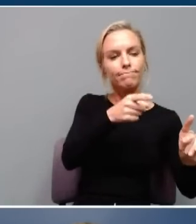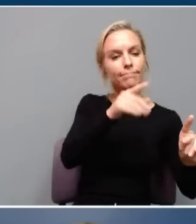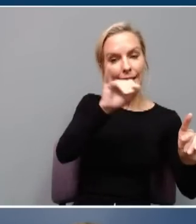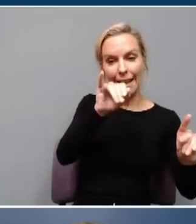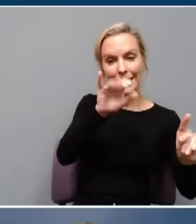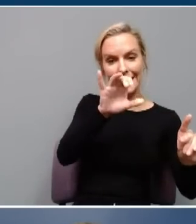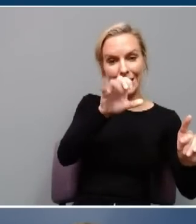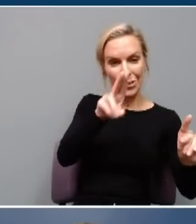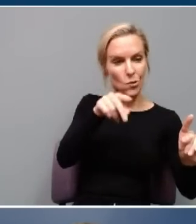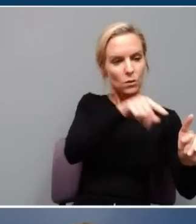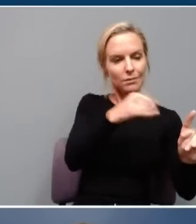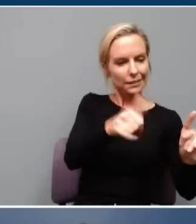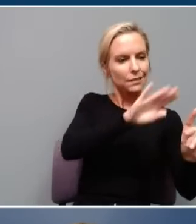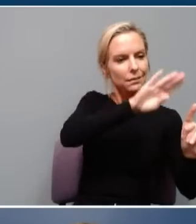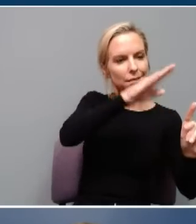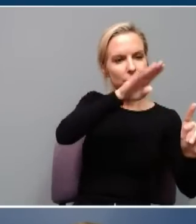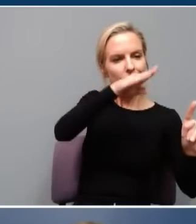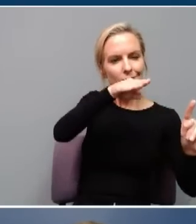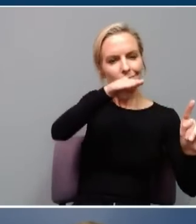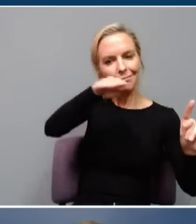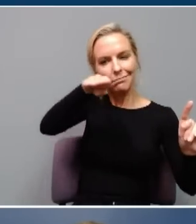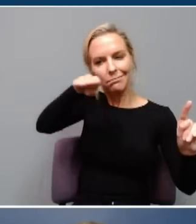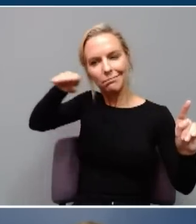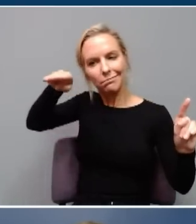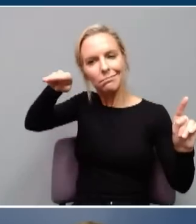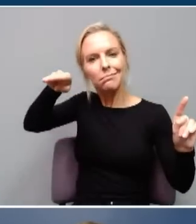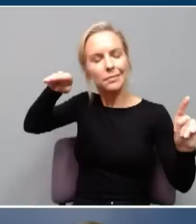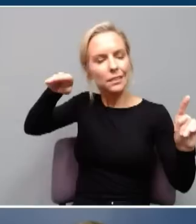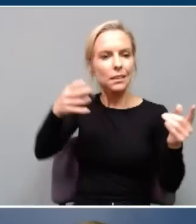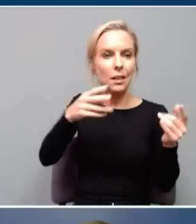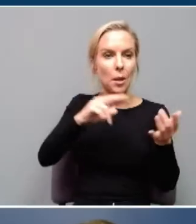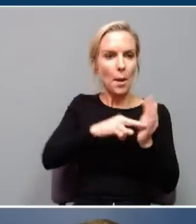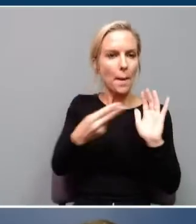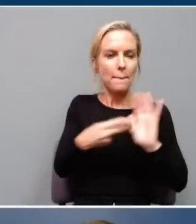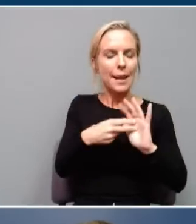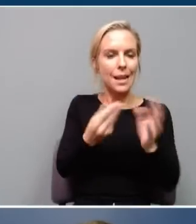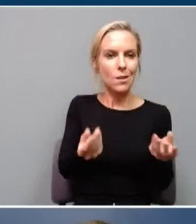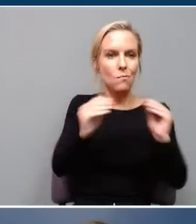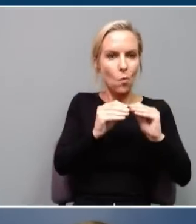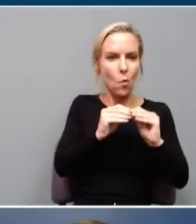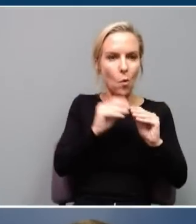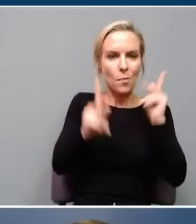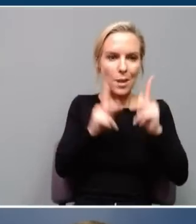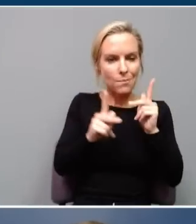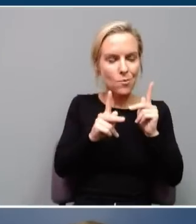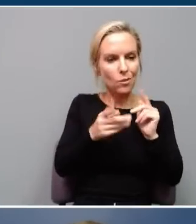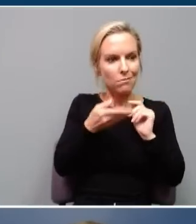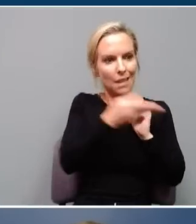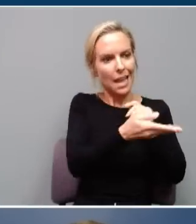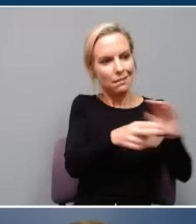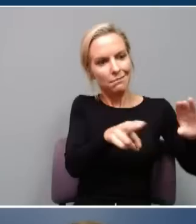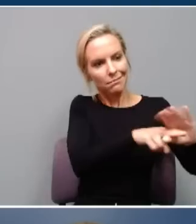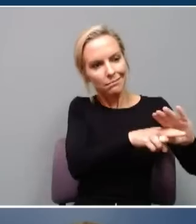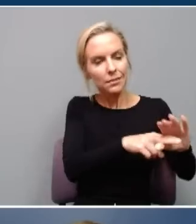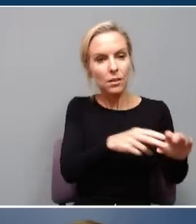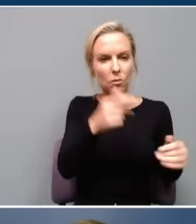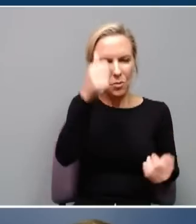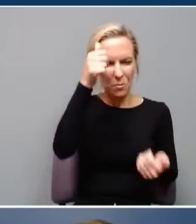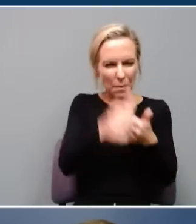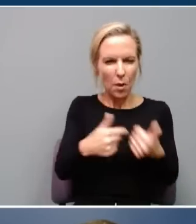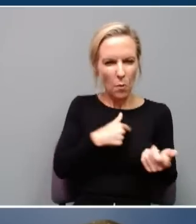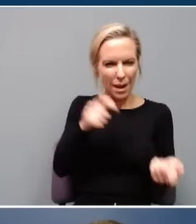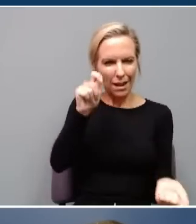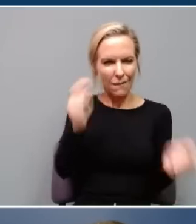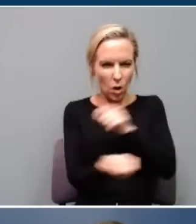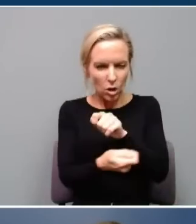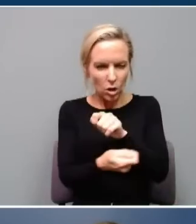this is a plateau where it's really more people in the ICU than we would have traditional beds for. Remember, we've converted them. ERs have been